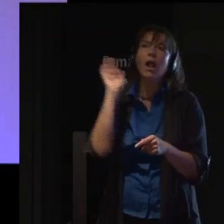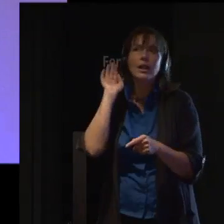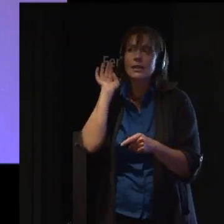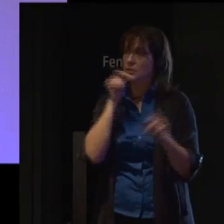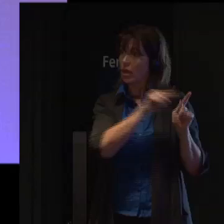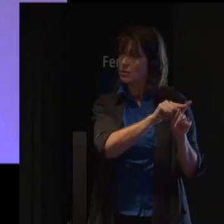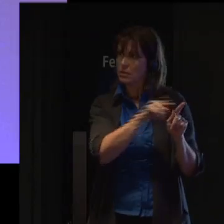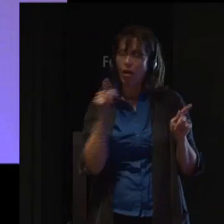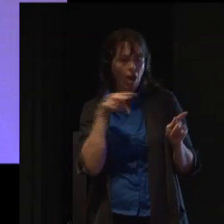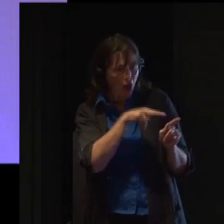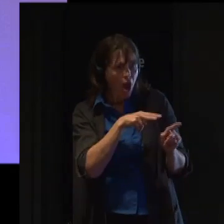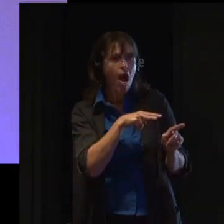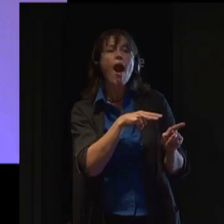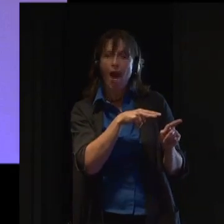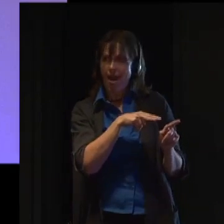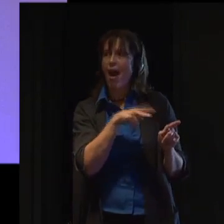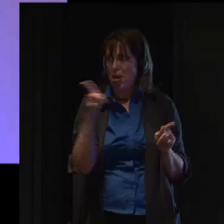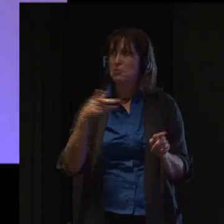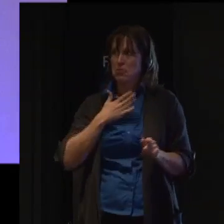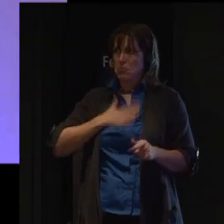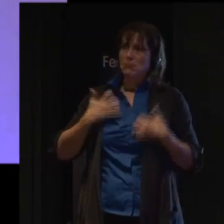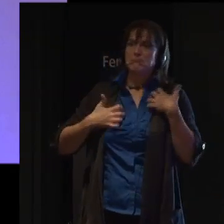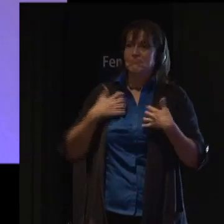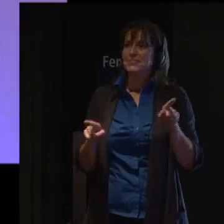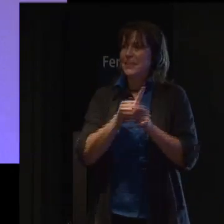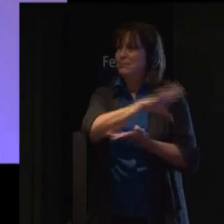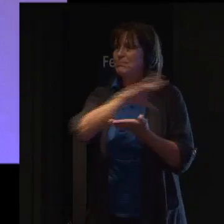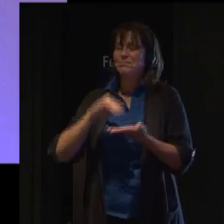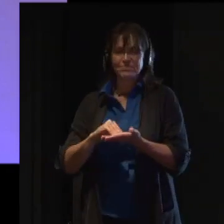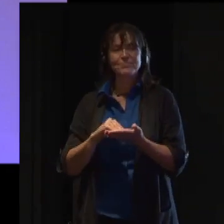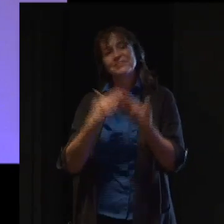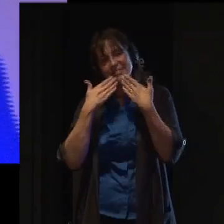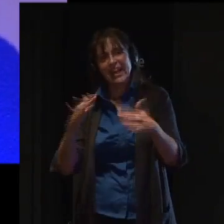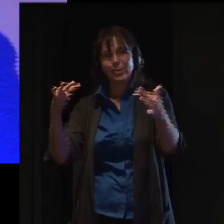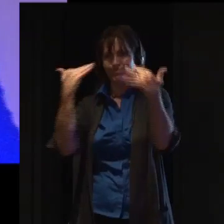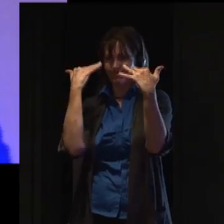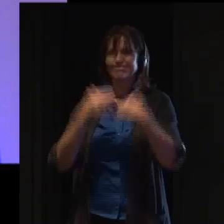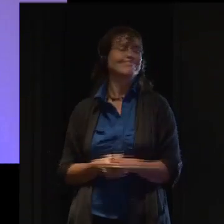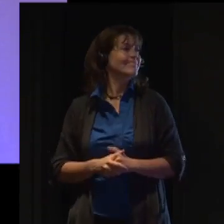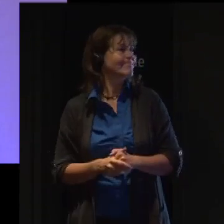greatest feelings you ever can have as a commentary. Thank you very much for your attention.